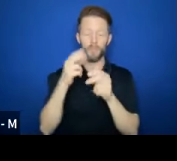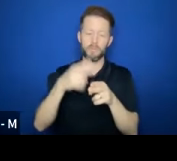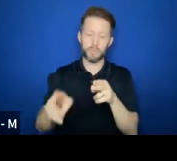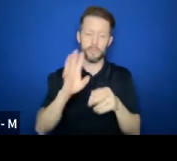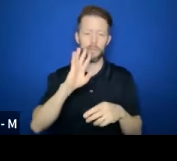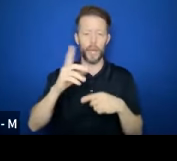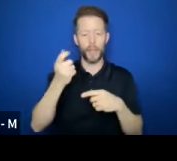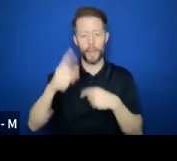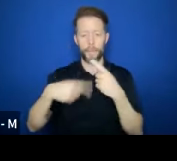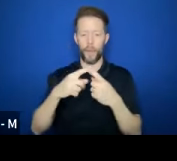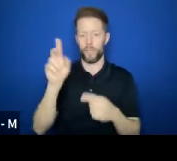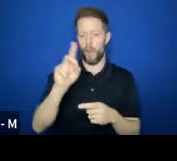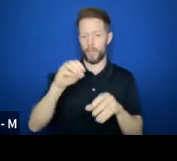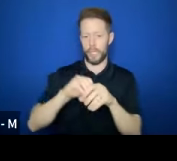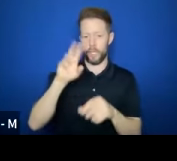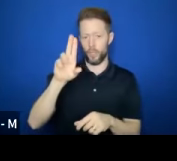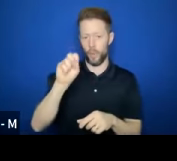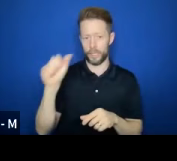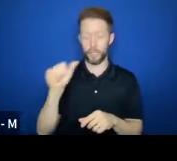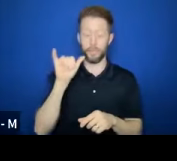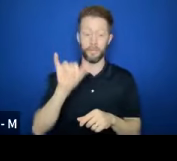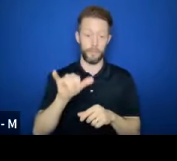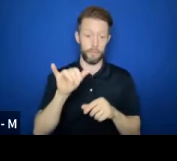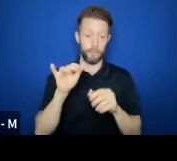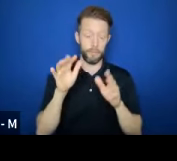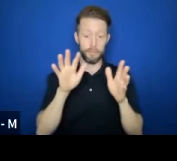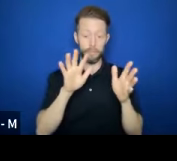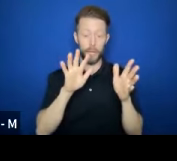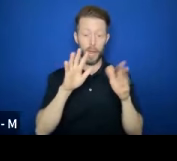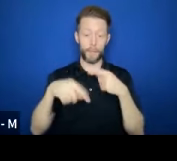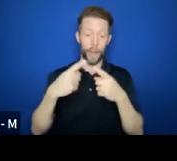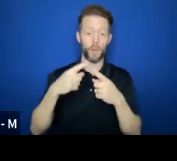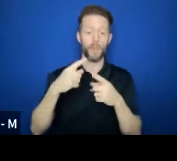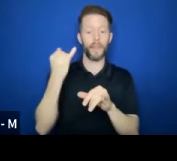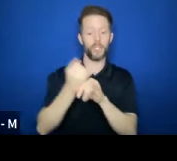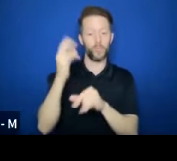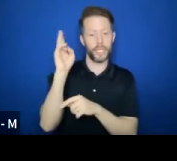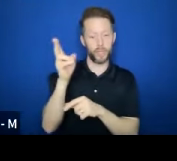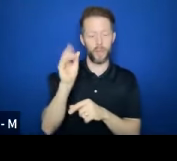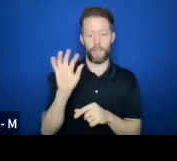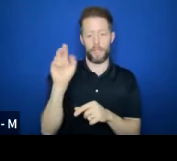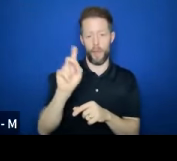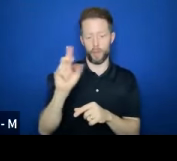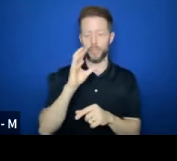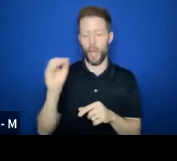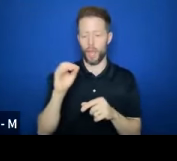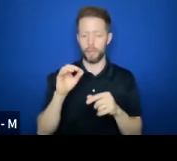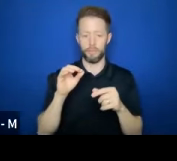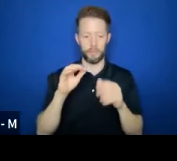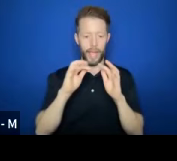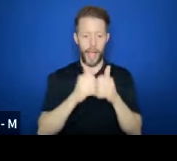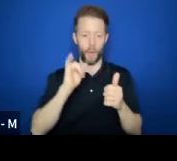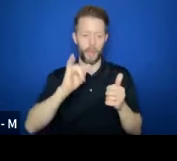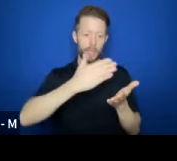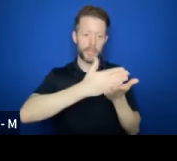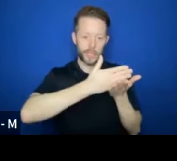bit about democracy in the United States. And that's going to be kind of about the institutional history of our democracy and all the ways in which it's been exclusionary